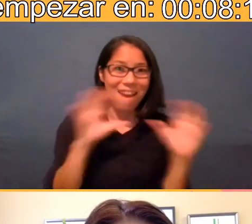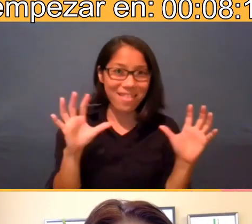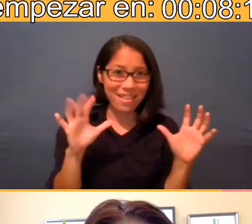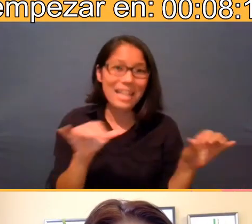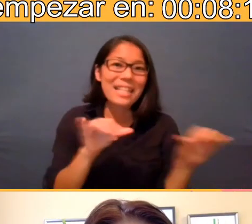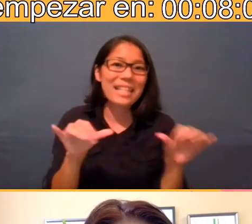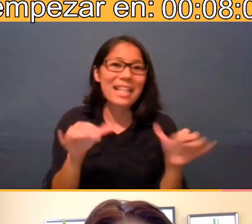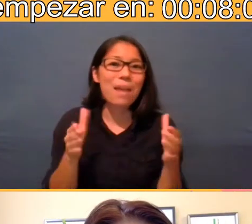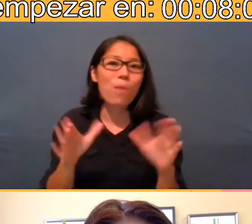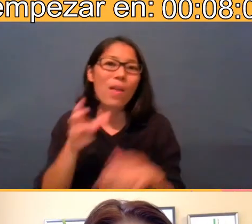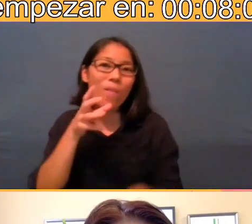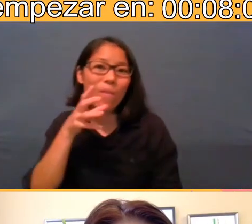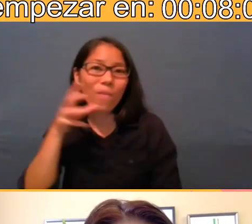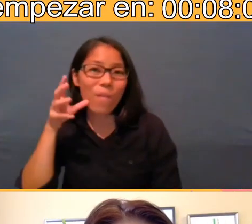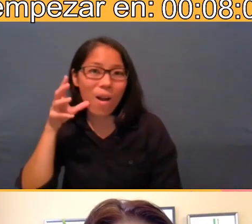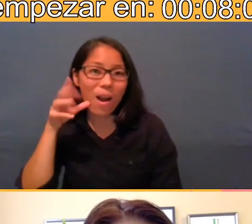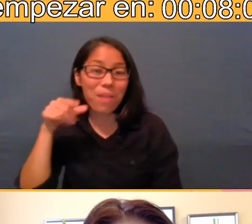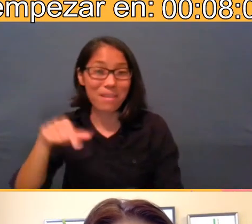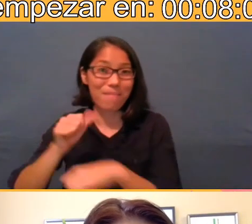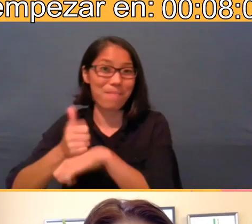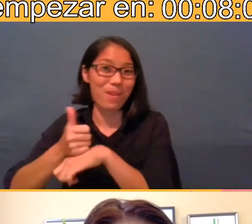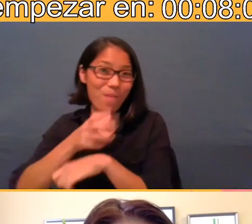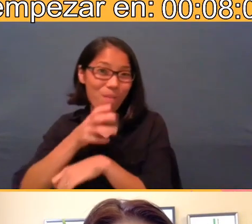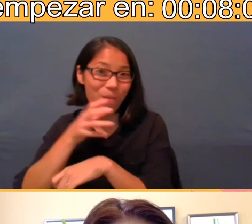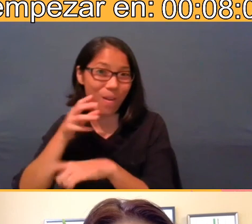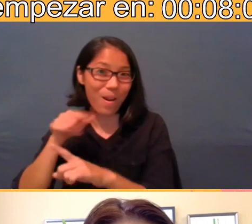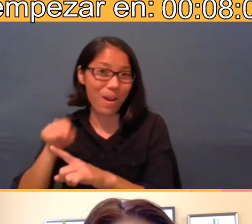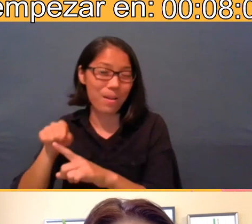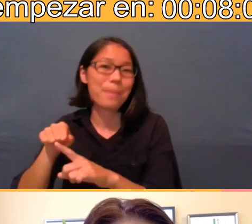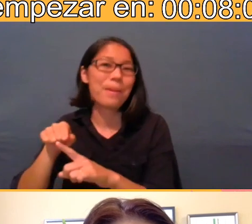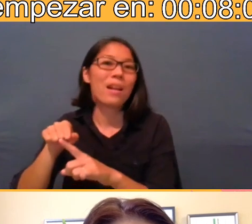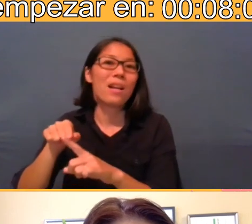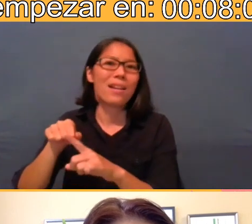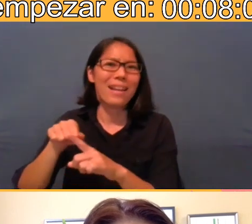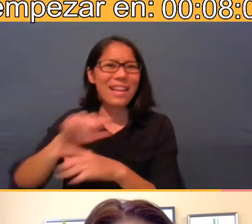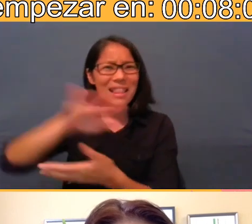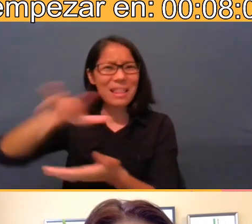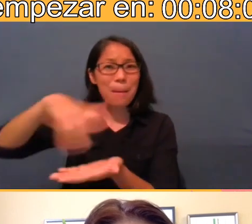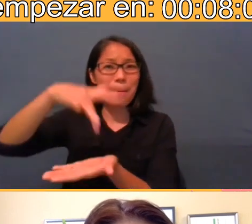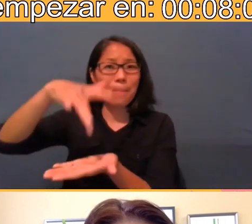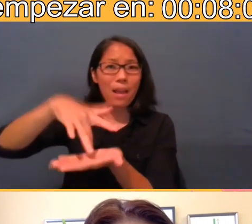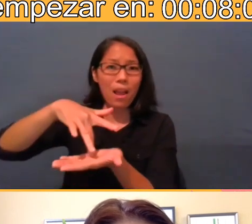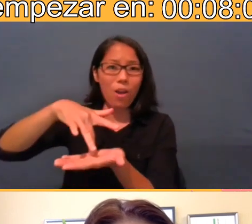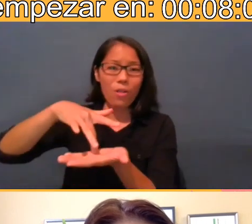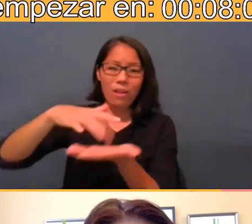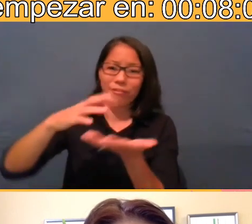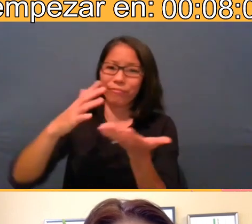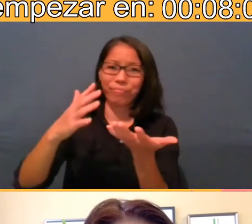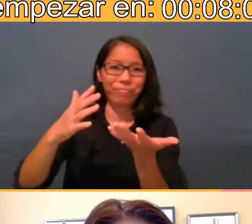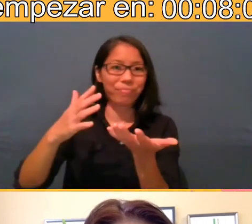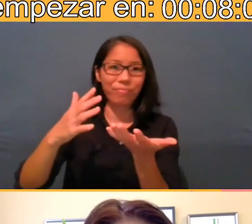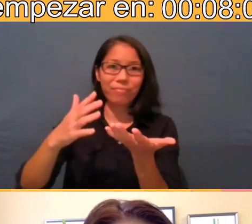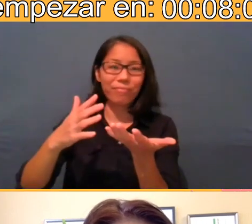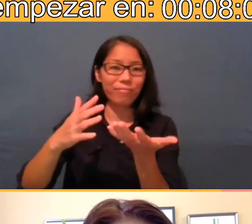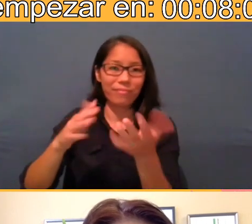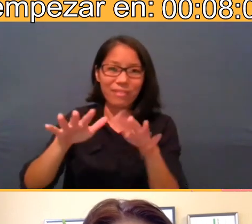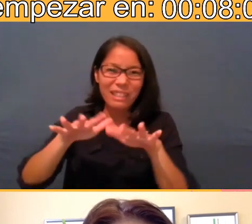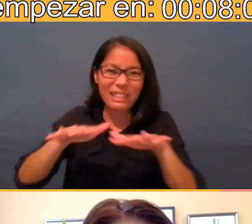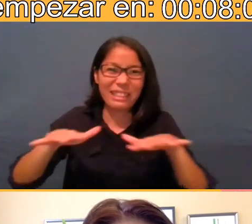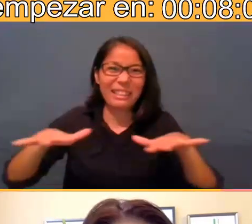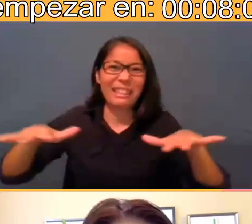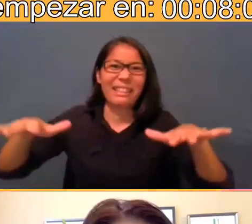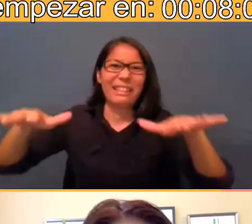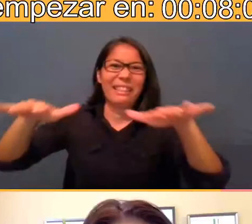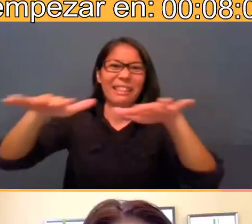the farm that this is based on is in the middle of a green desert. There's not a whole lot